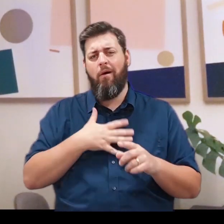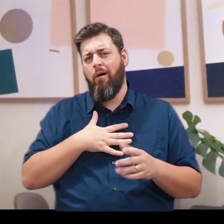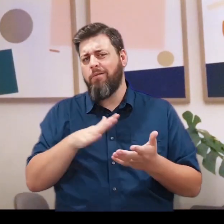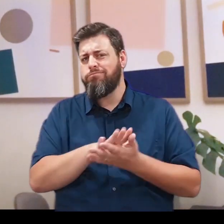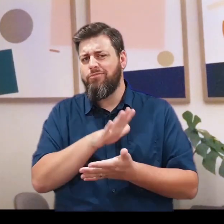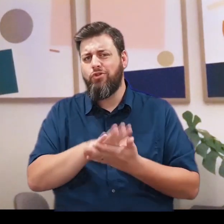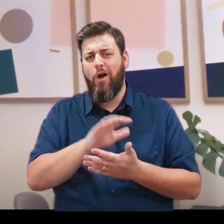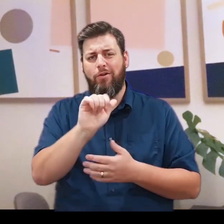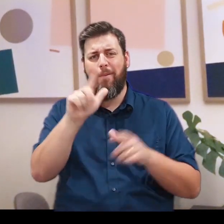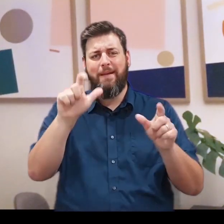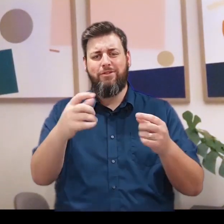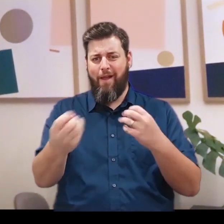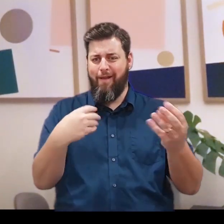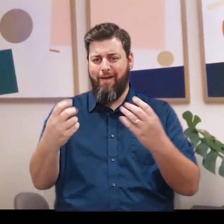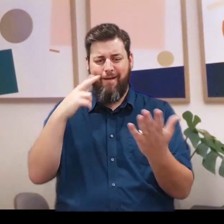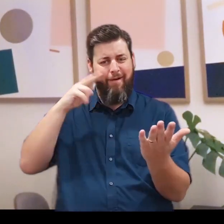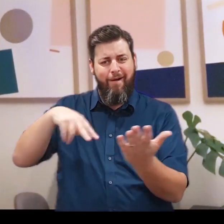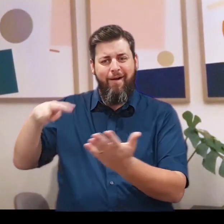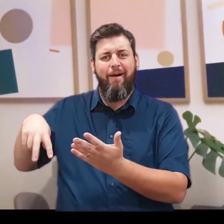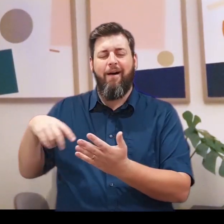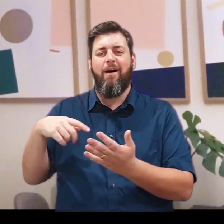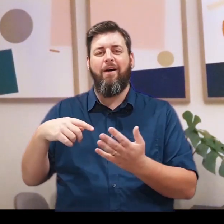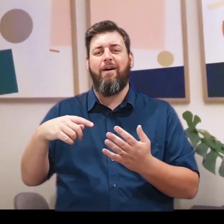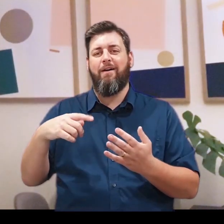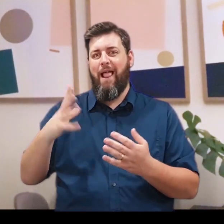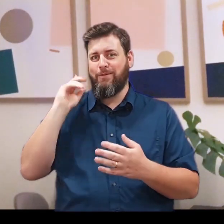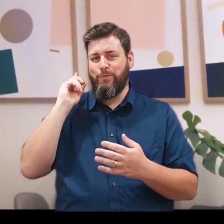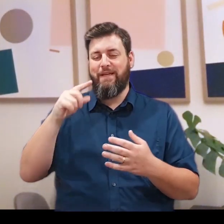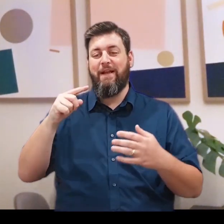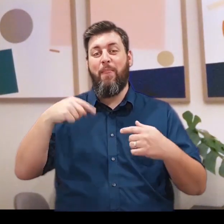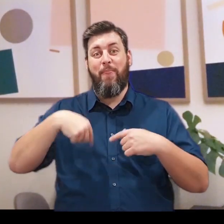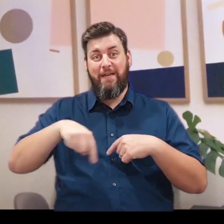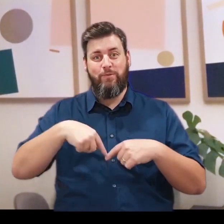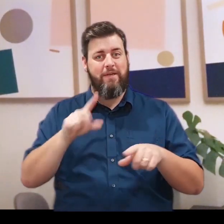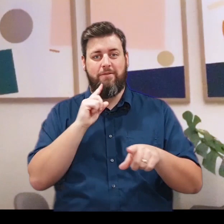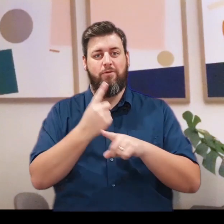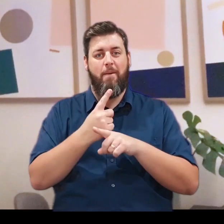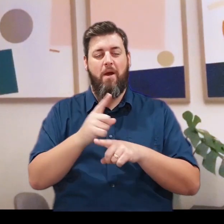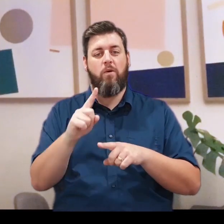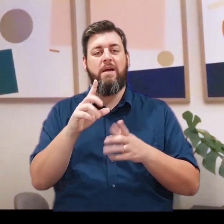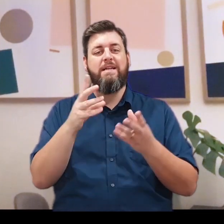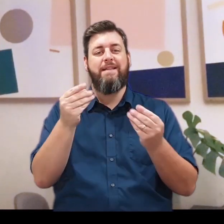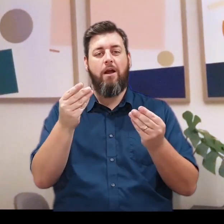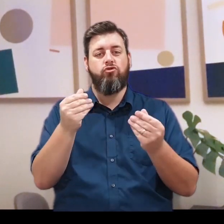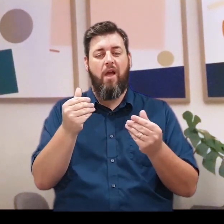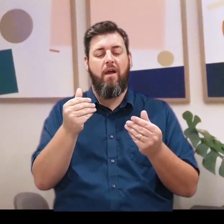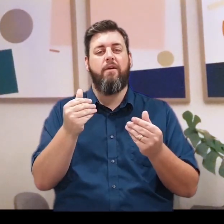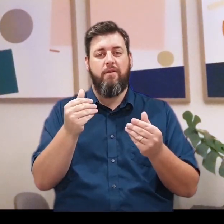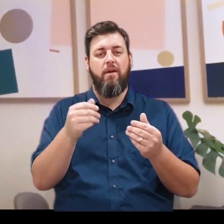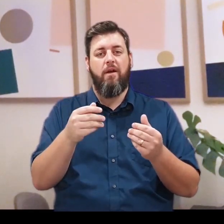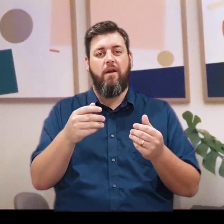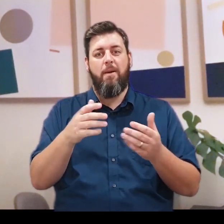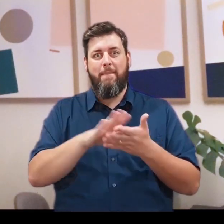pictures last week, and this week is all about texture, and so we're excited to see what it is that